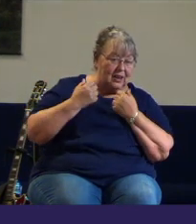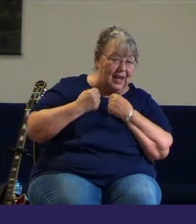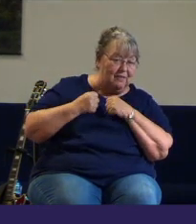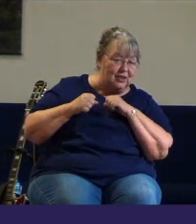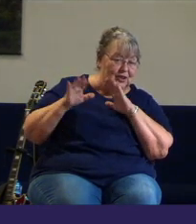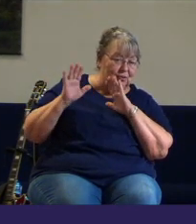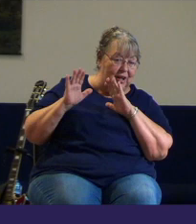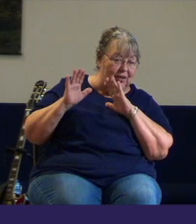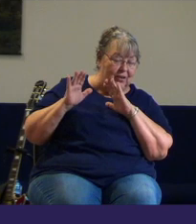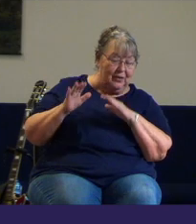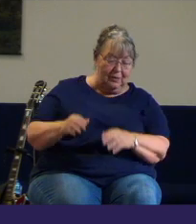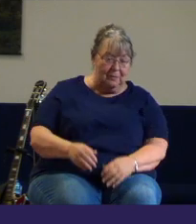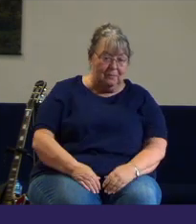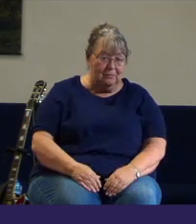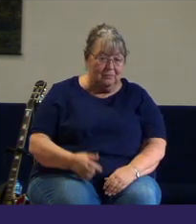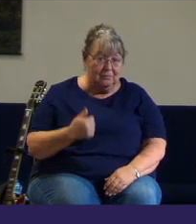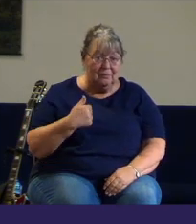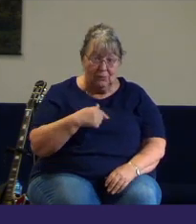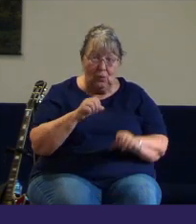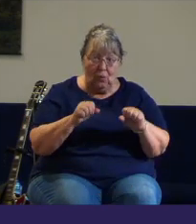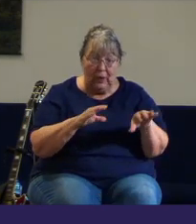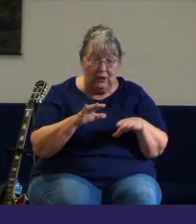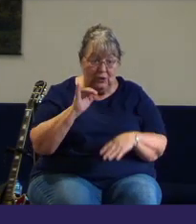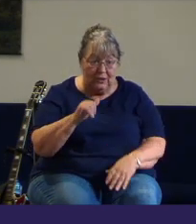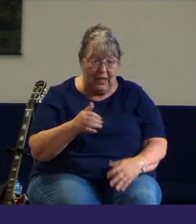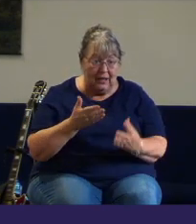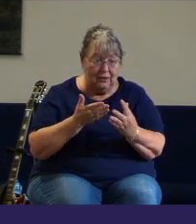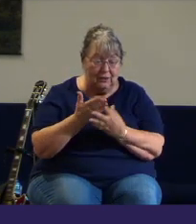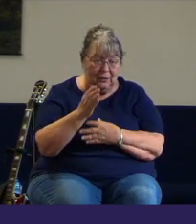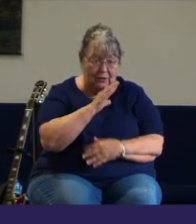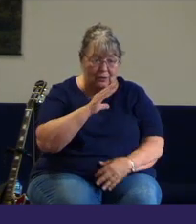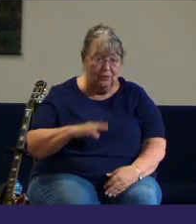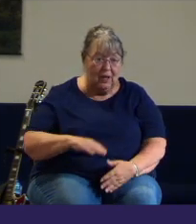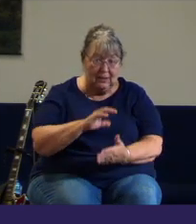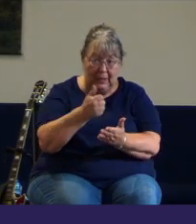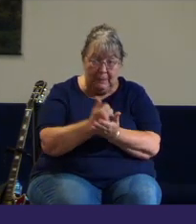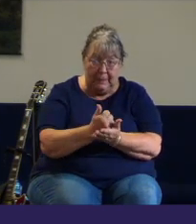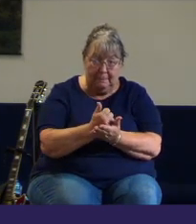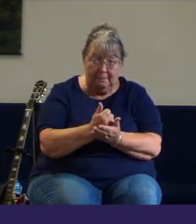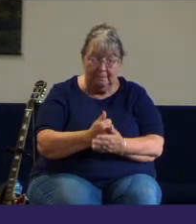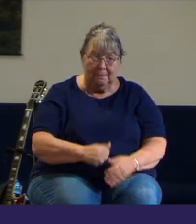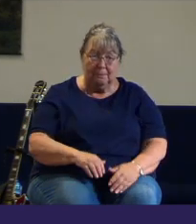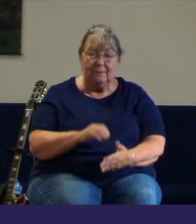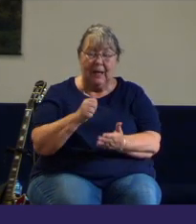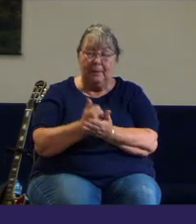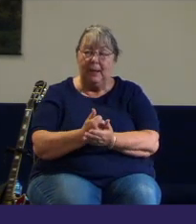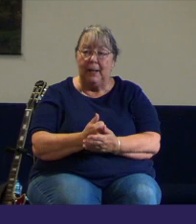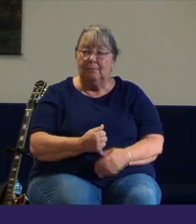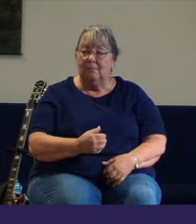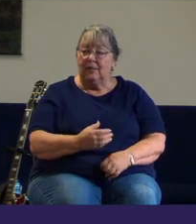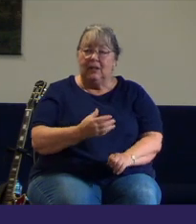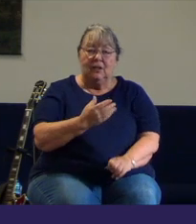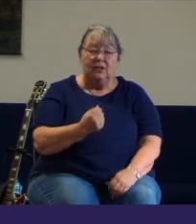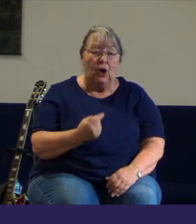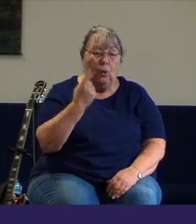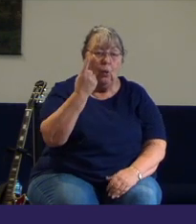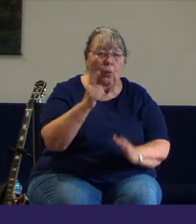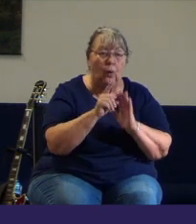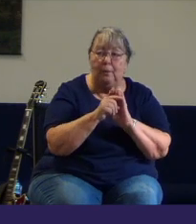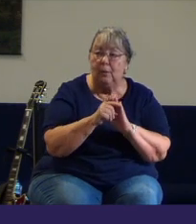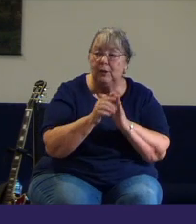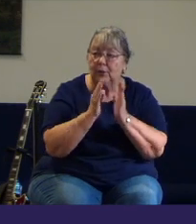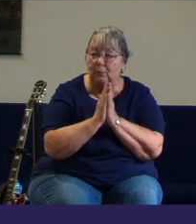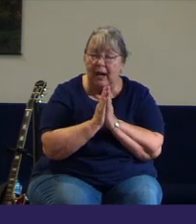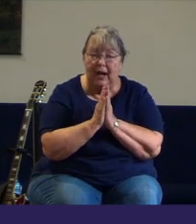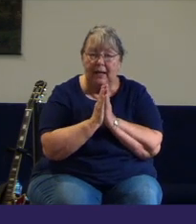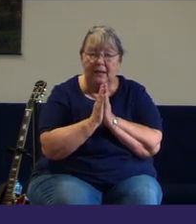how to do it. We can do it through Christ. Amen? Amen. So I want to take a moment to pray. I want to ask you